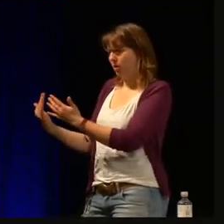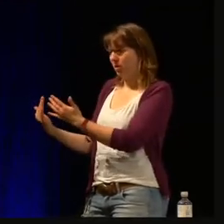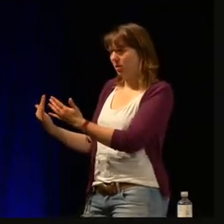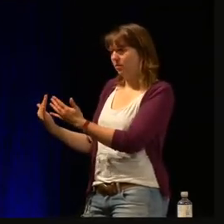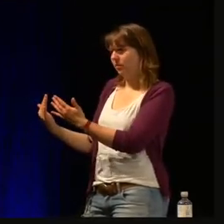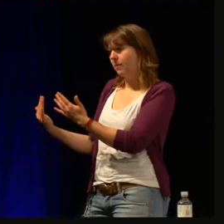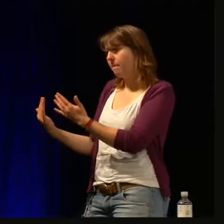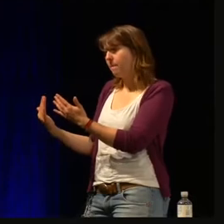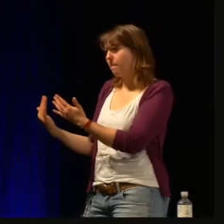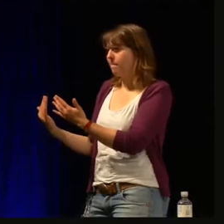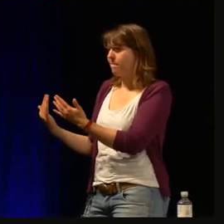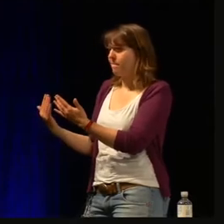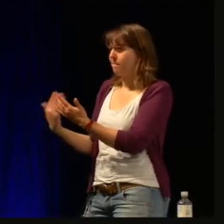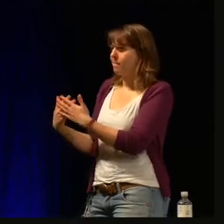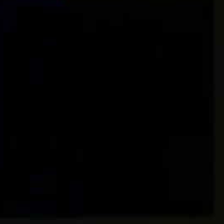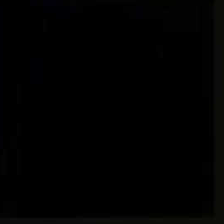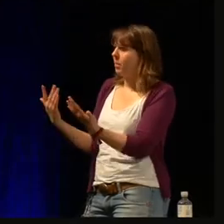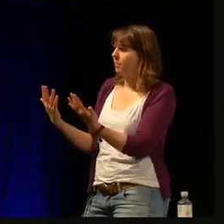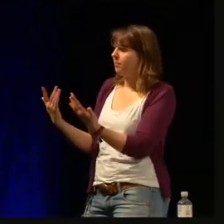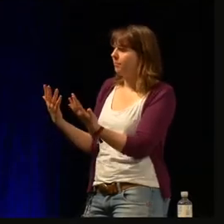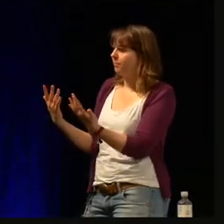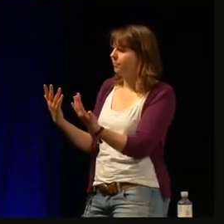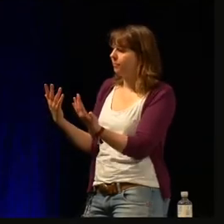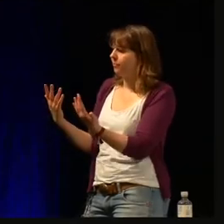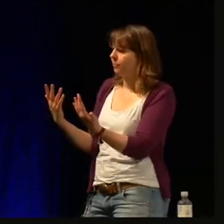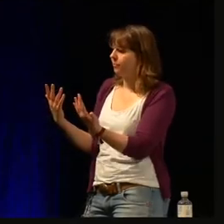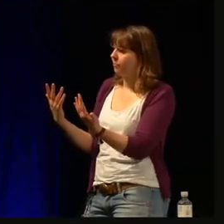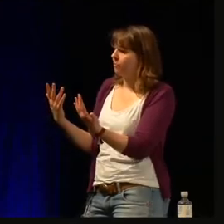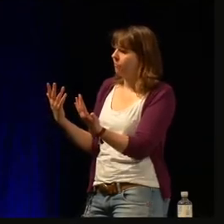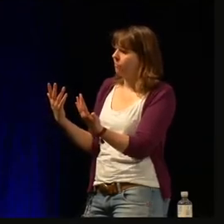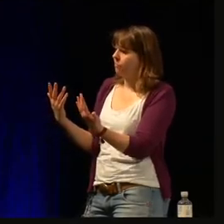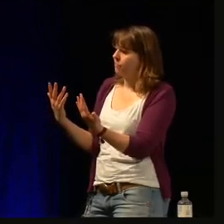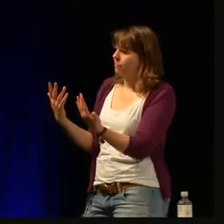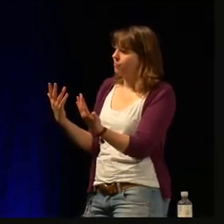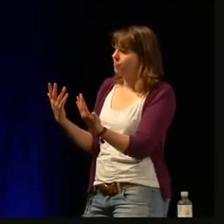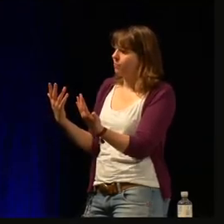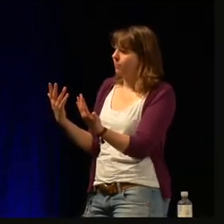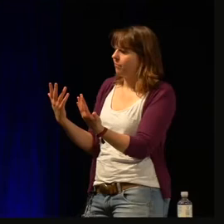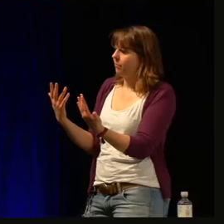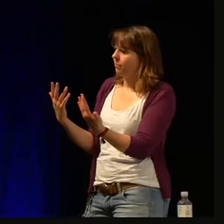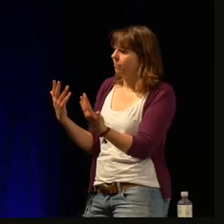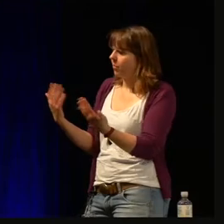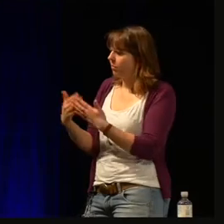regarding this question from algorithmic science point of view,